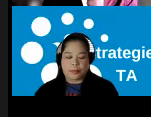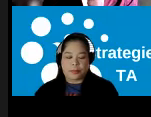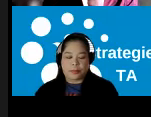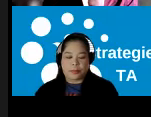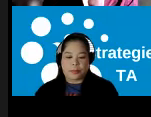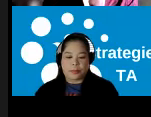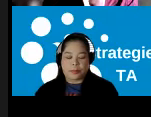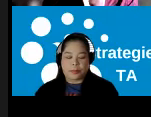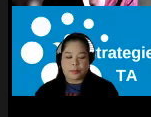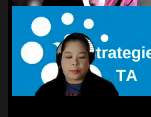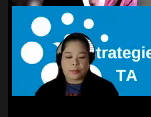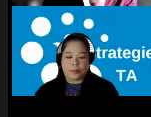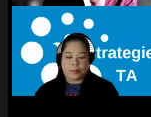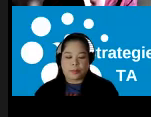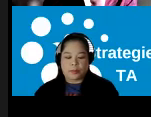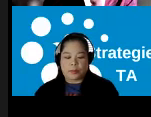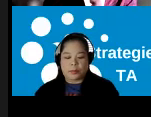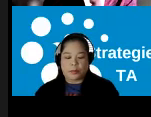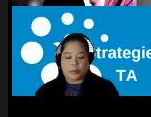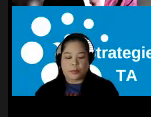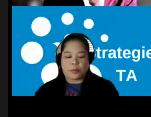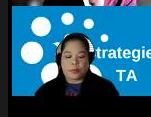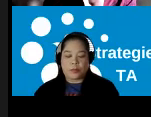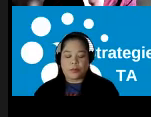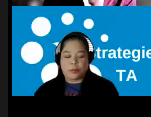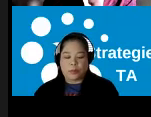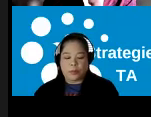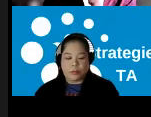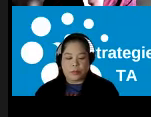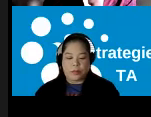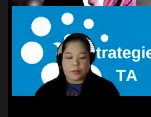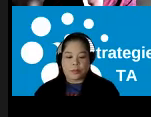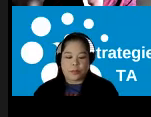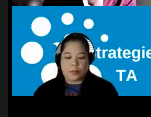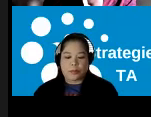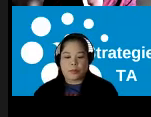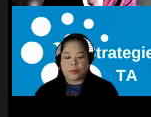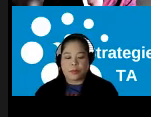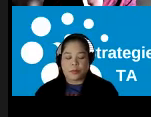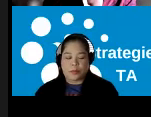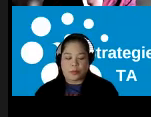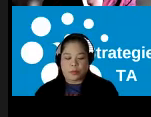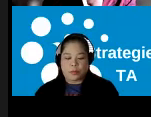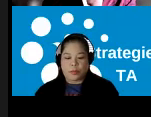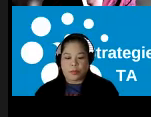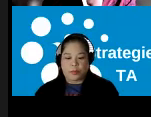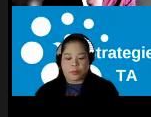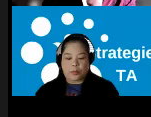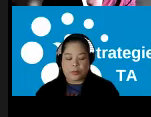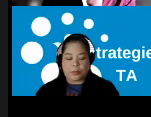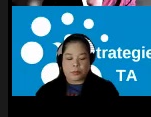And of course, there at the same time, there was this parallel work going on in the community school space